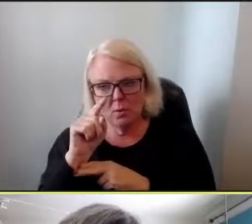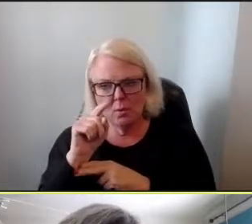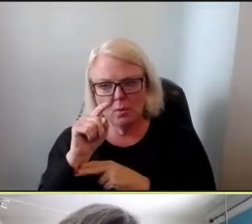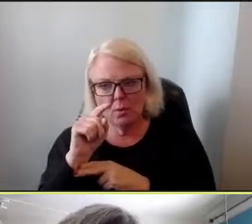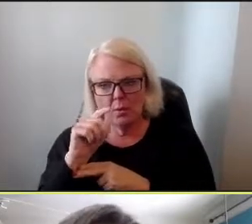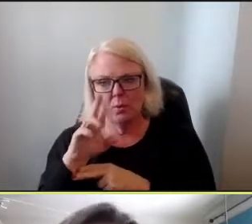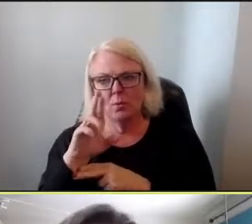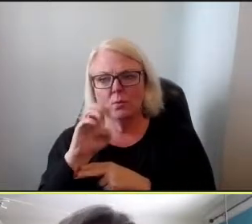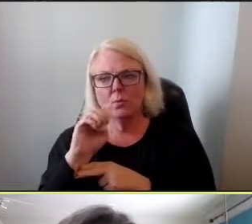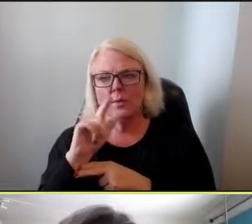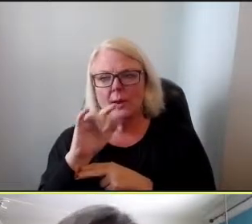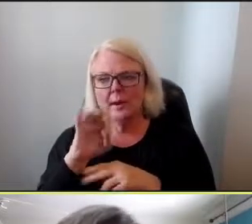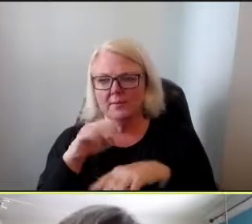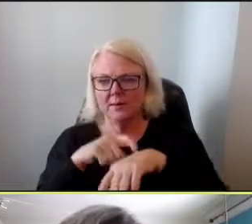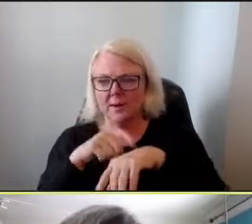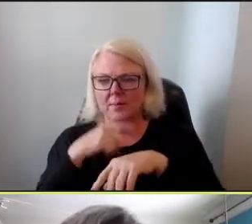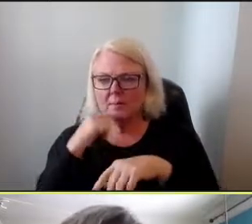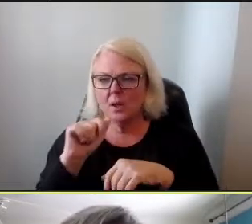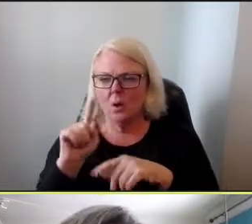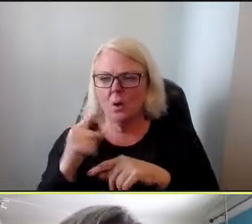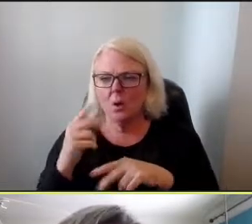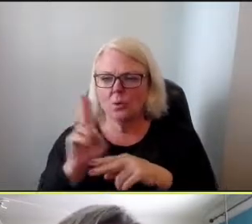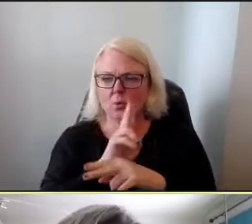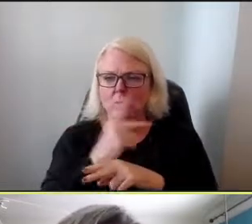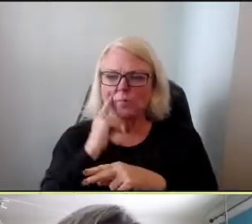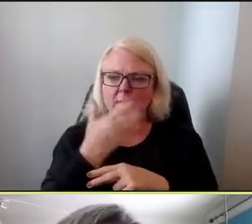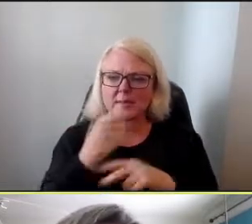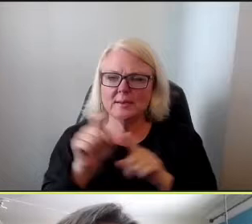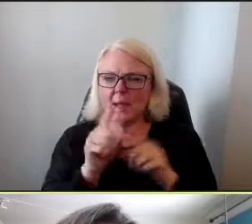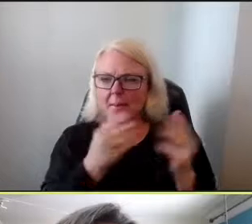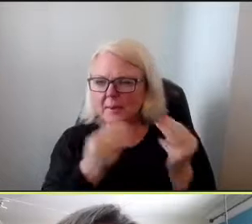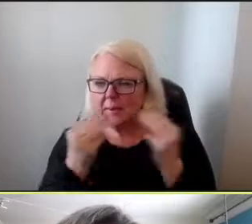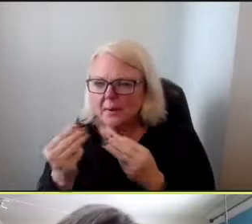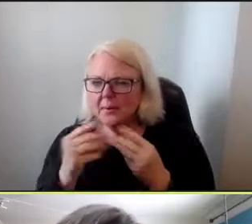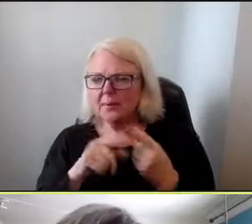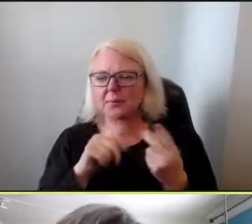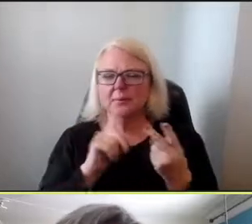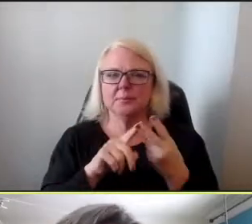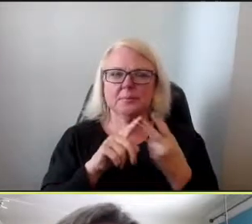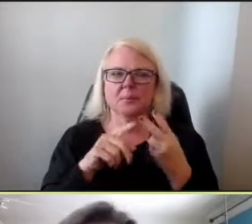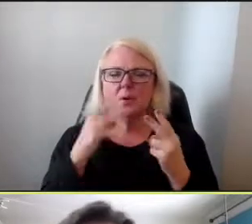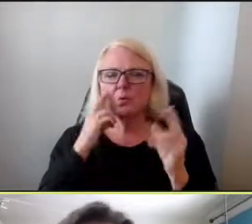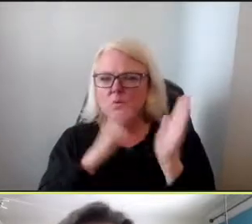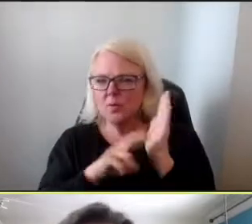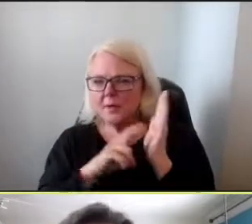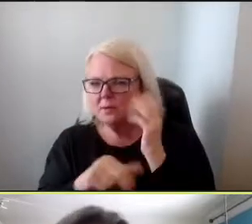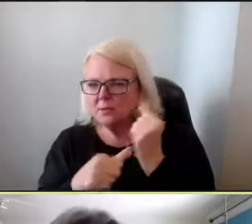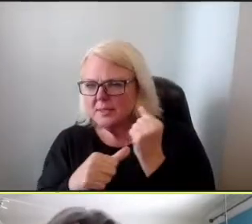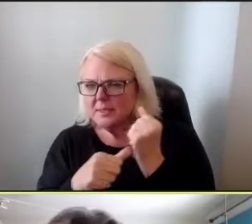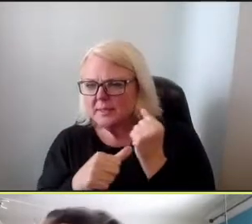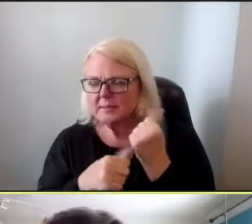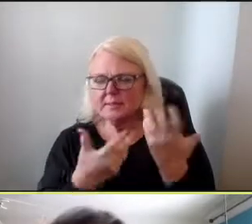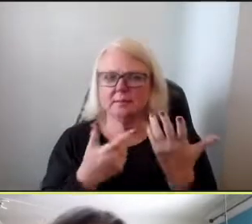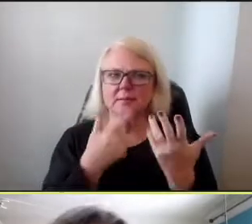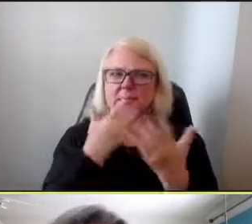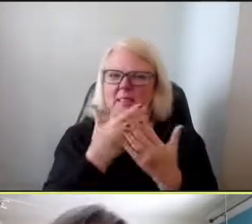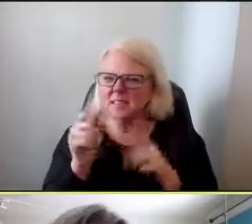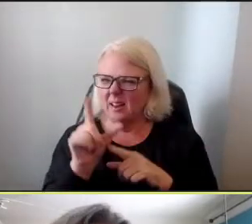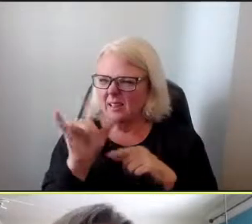time. The funds could only be used for stuff like materials, research assistance, things like